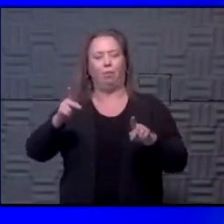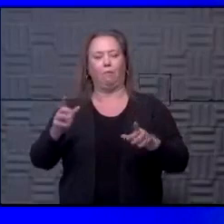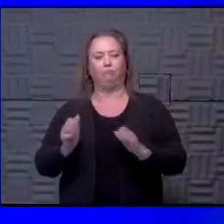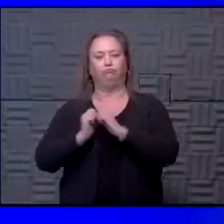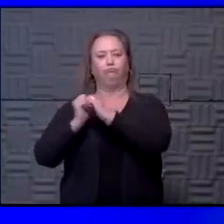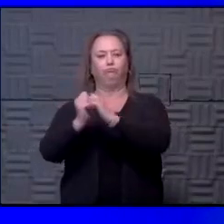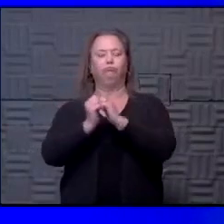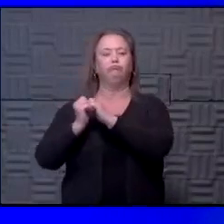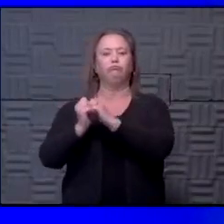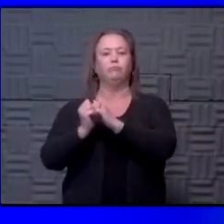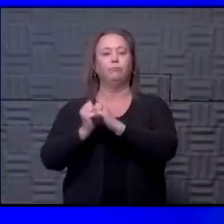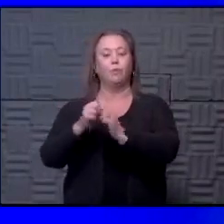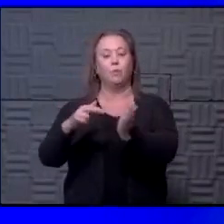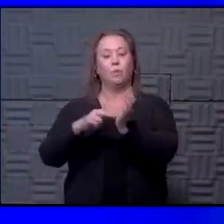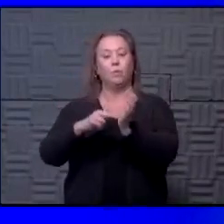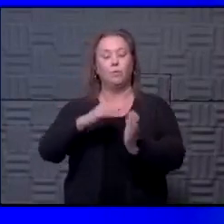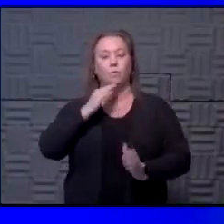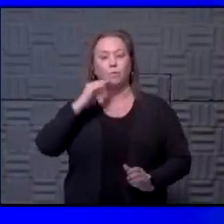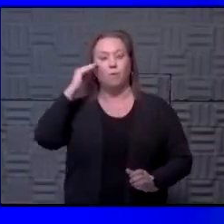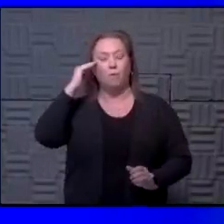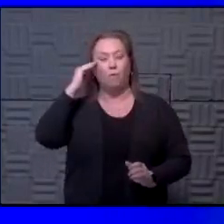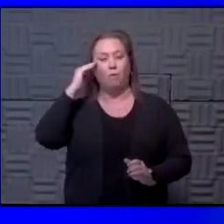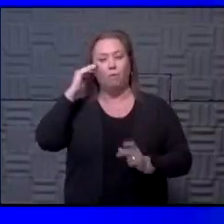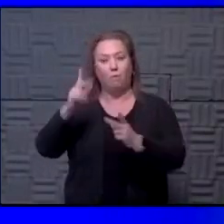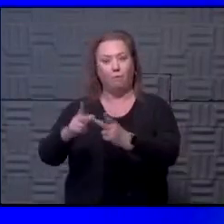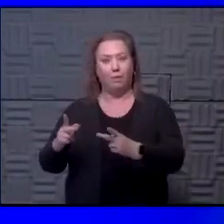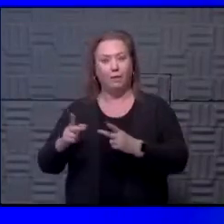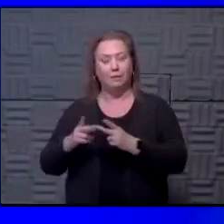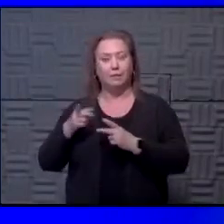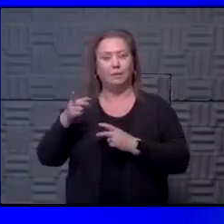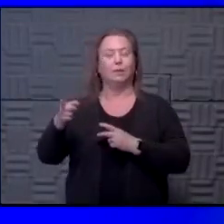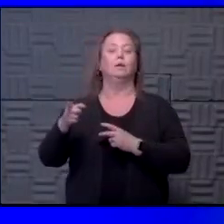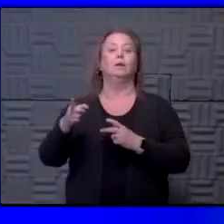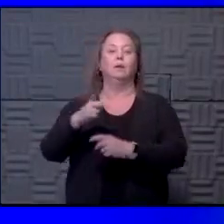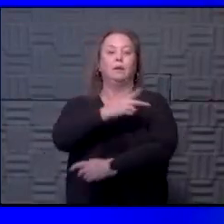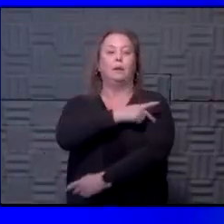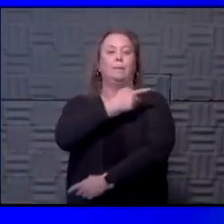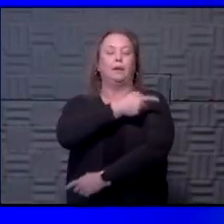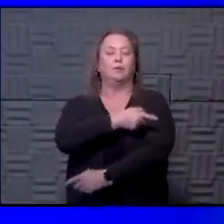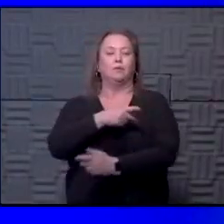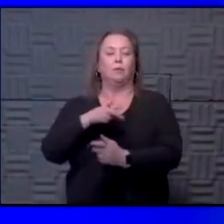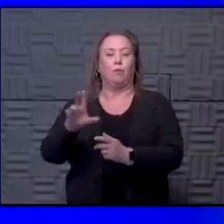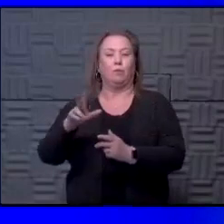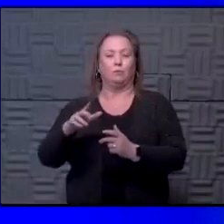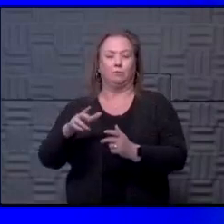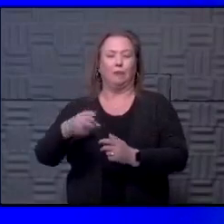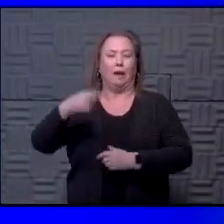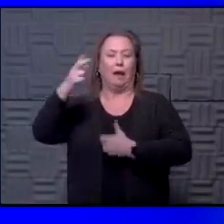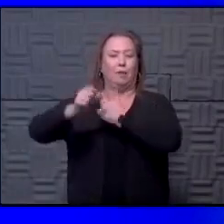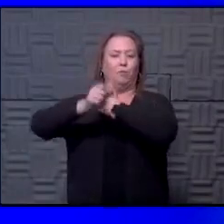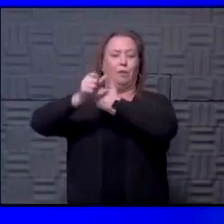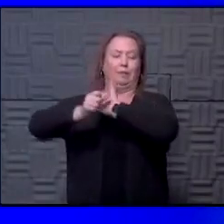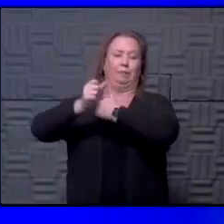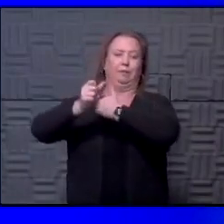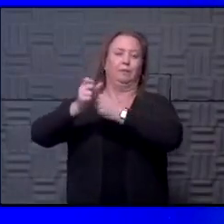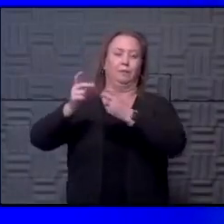together, when the nursing home facility patients or those vulnerable people are vaccinated, and maybe other people are